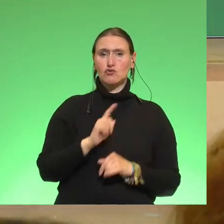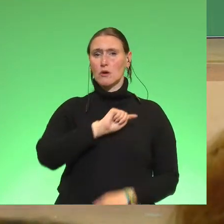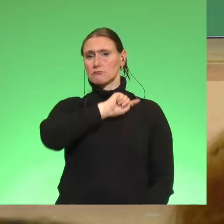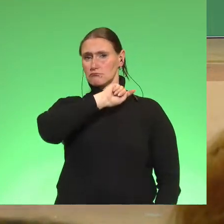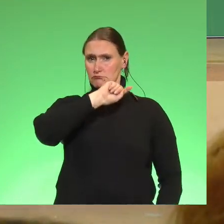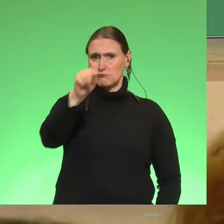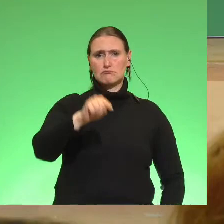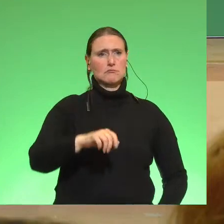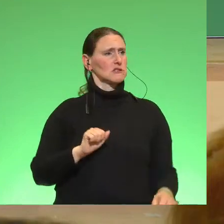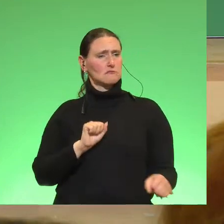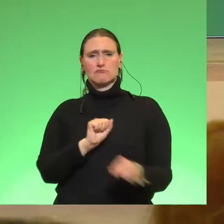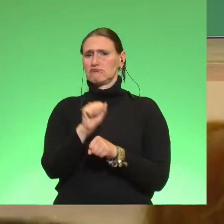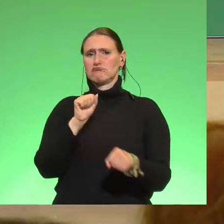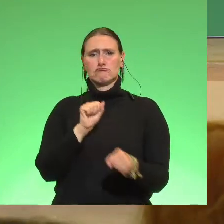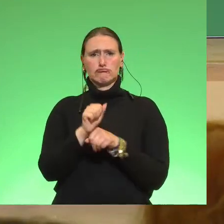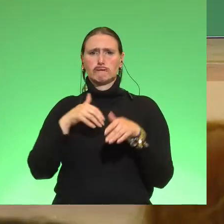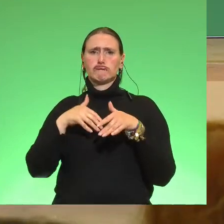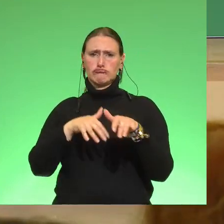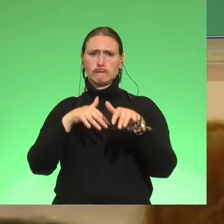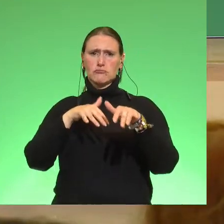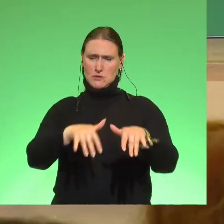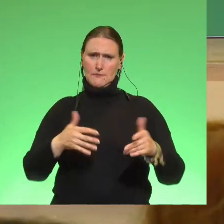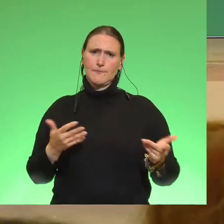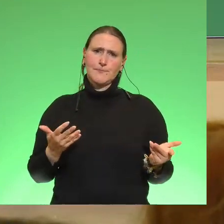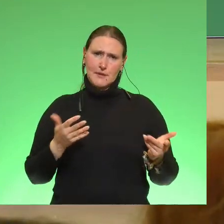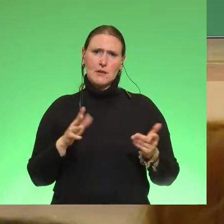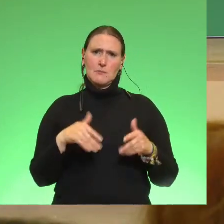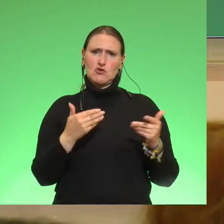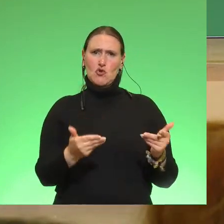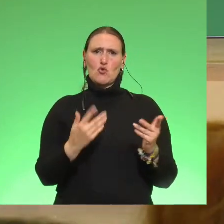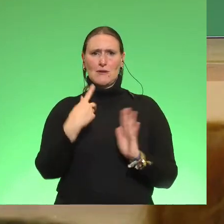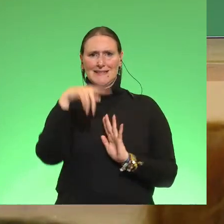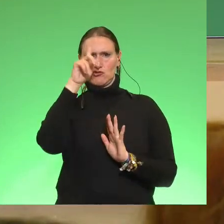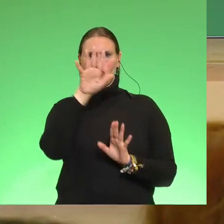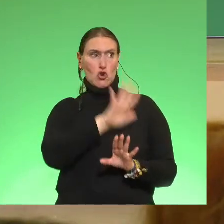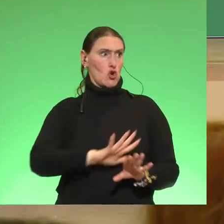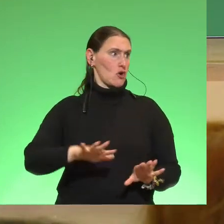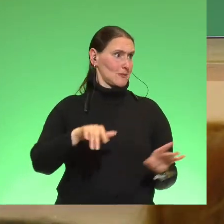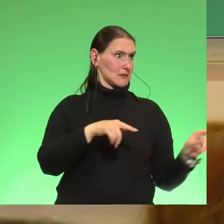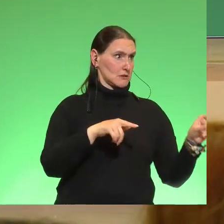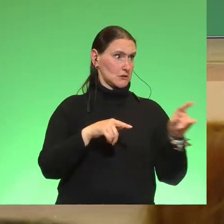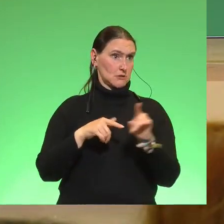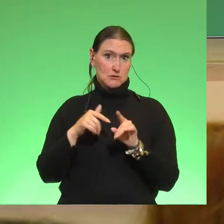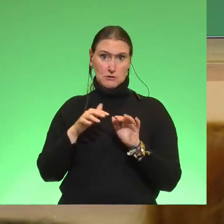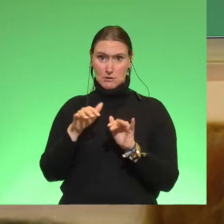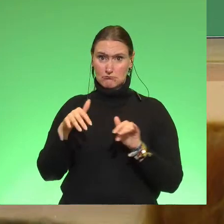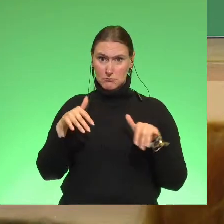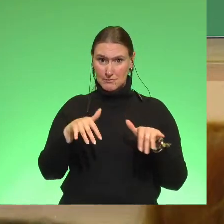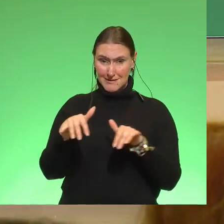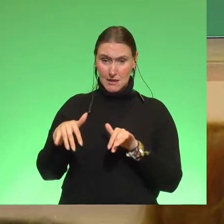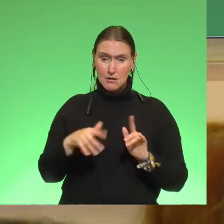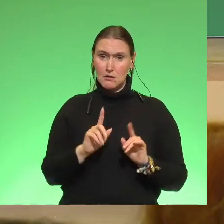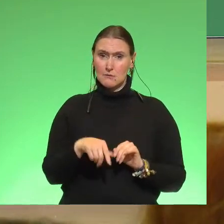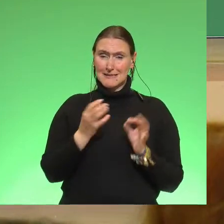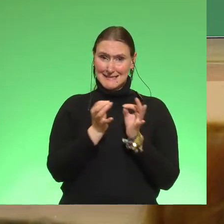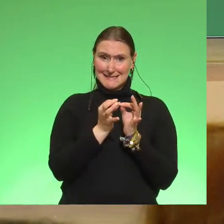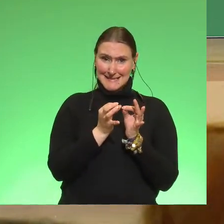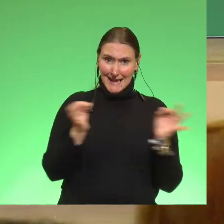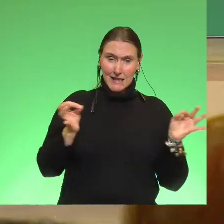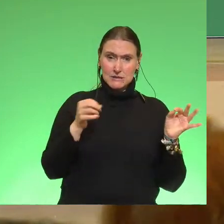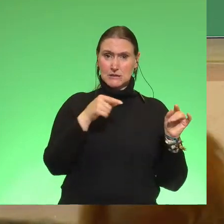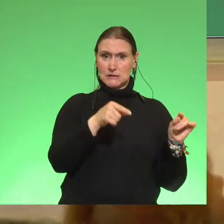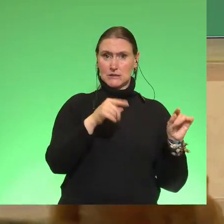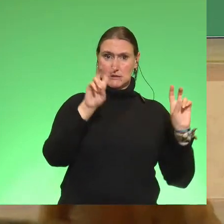mean? How? And this is maybe not to you, but to all the Germans here in the room. What does that sentence, "Make art, not friends,"